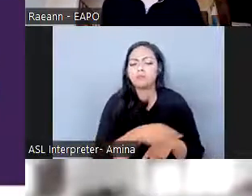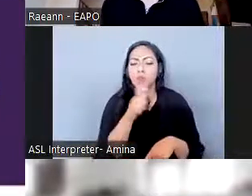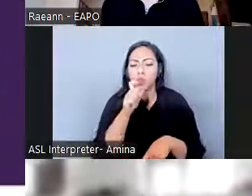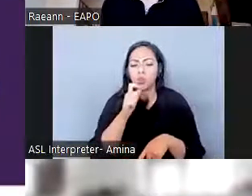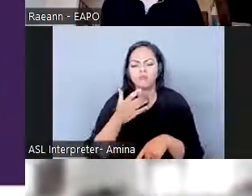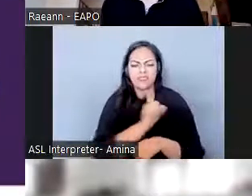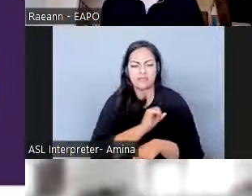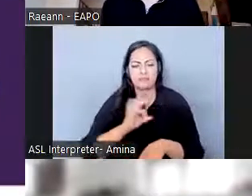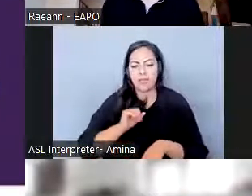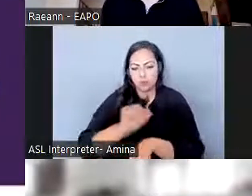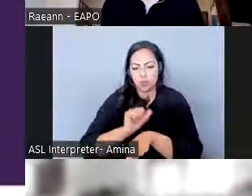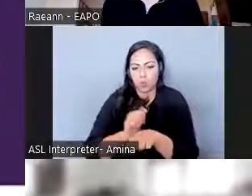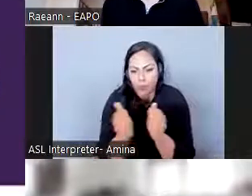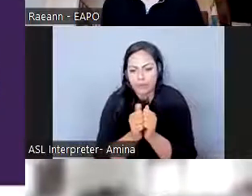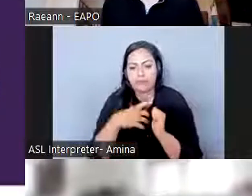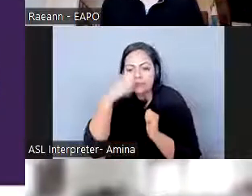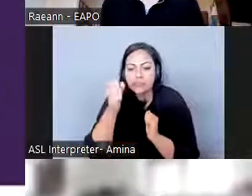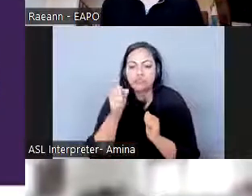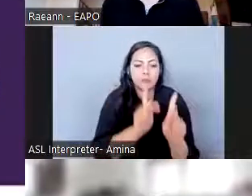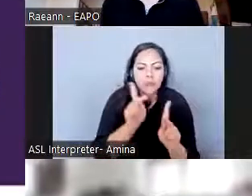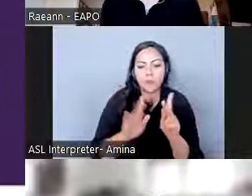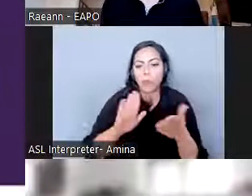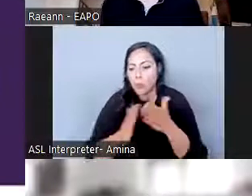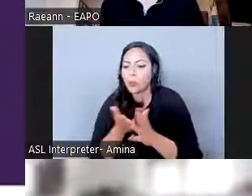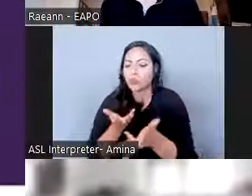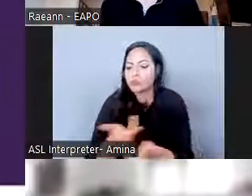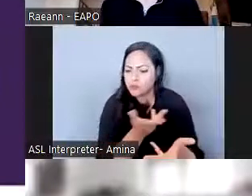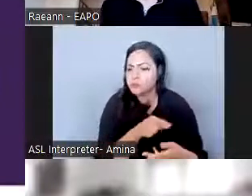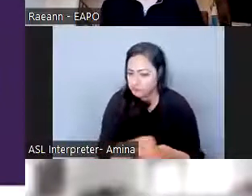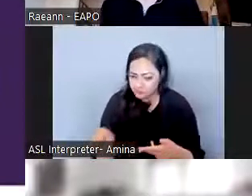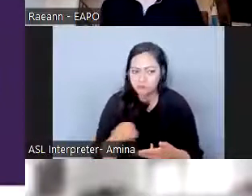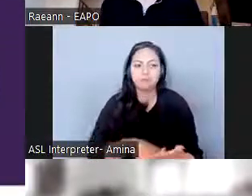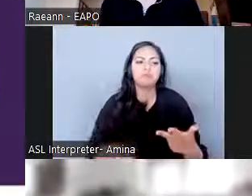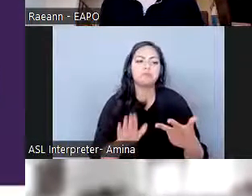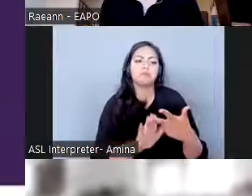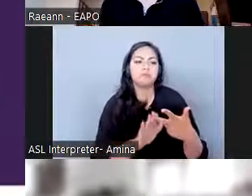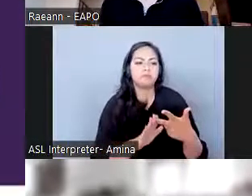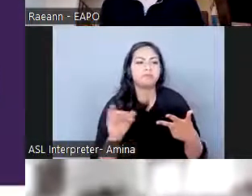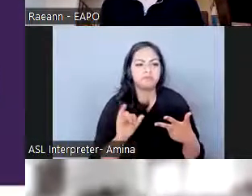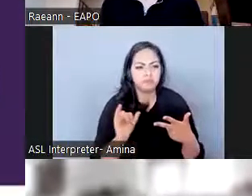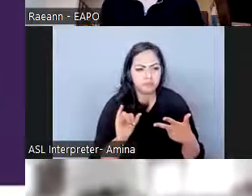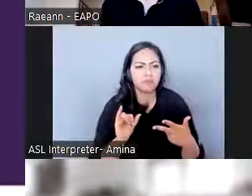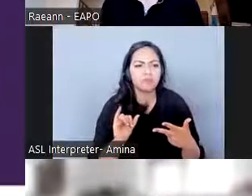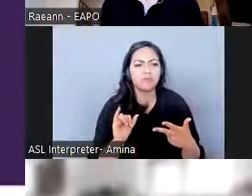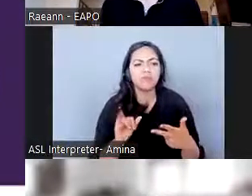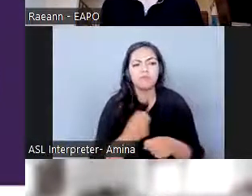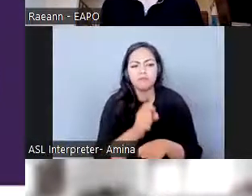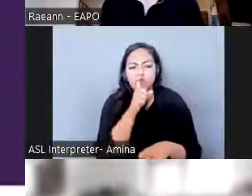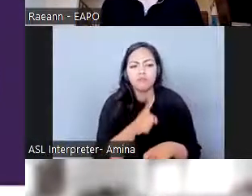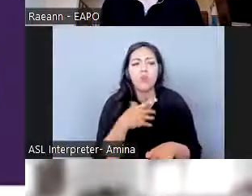promote collaboration and improve the response services to older adults and families that are requiring some